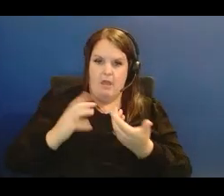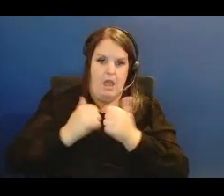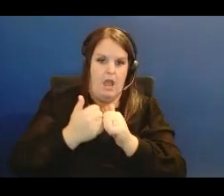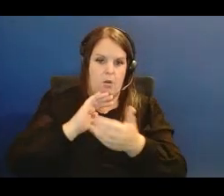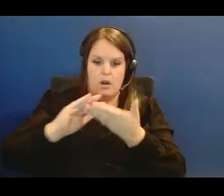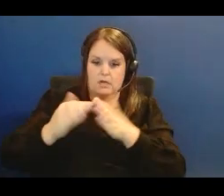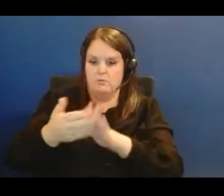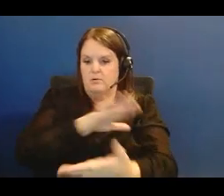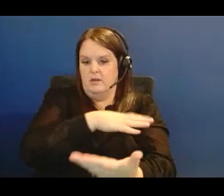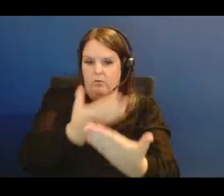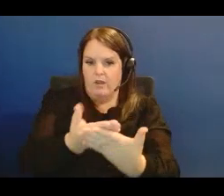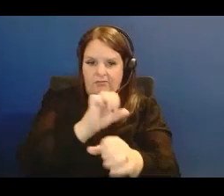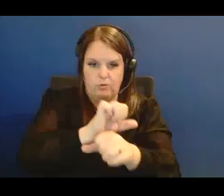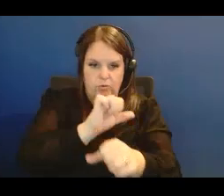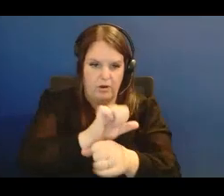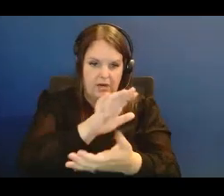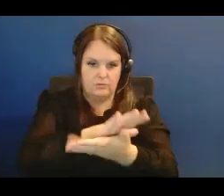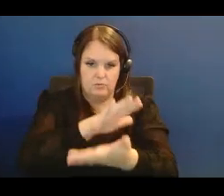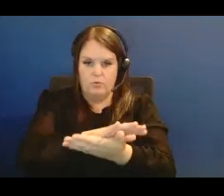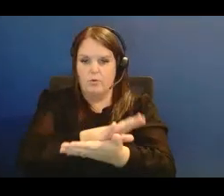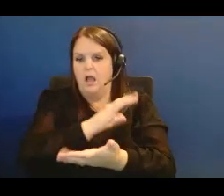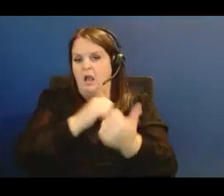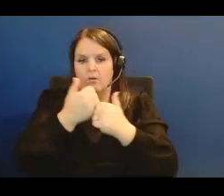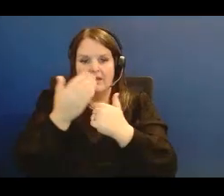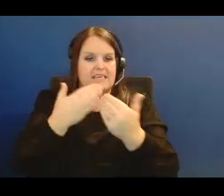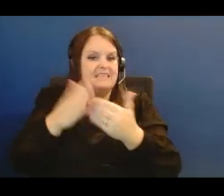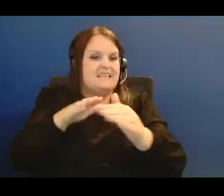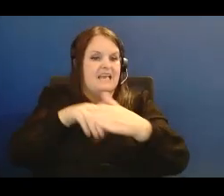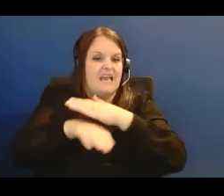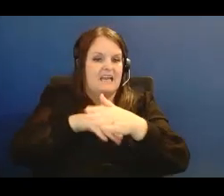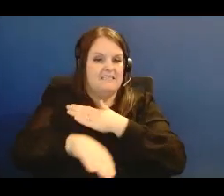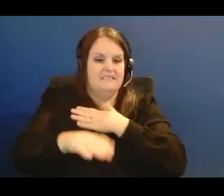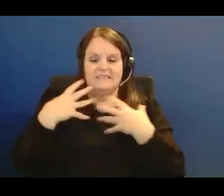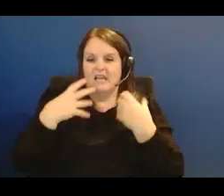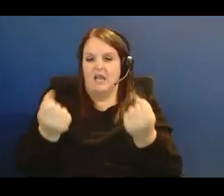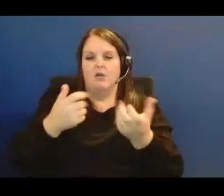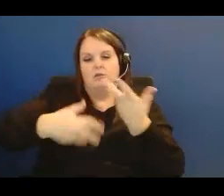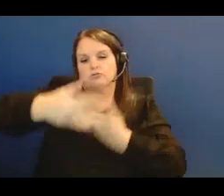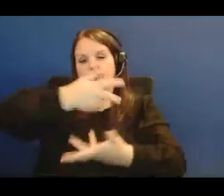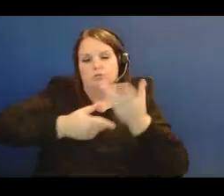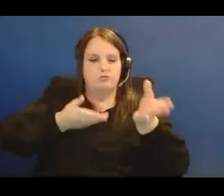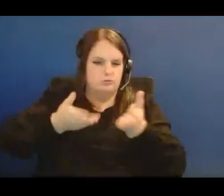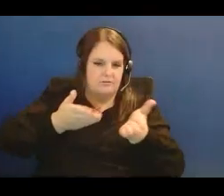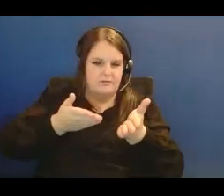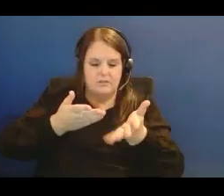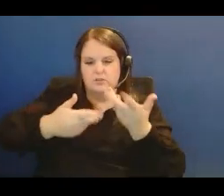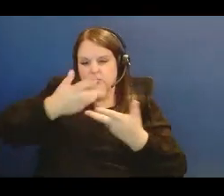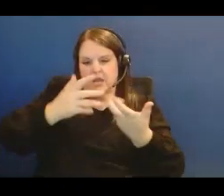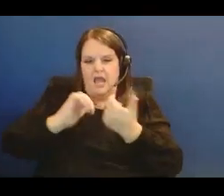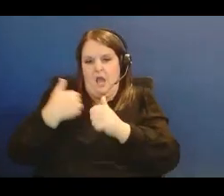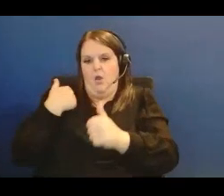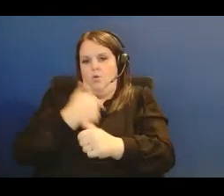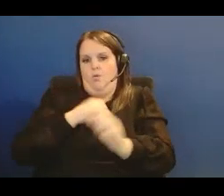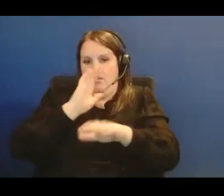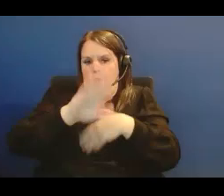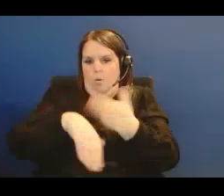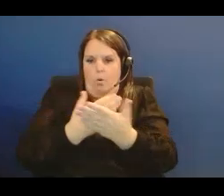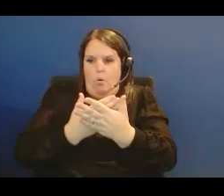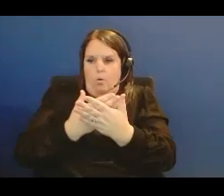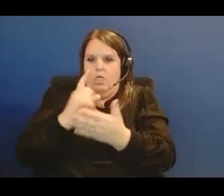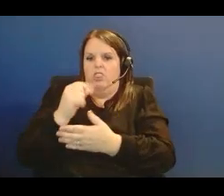and school, how easily they can access health and other essential services, how they socialize, and ultimately how we all thrive in the